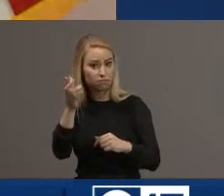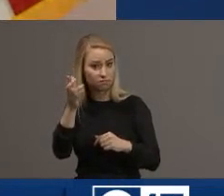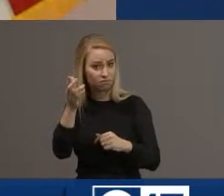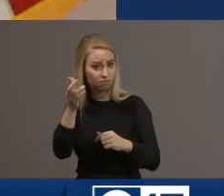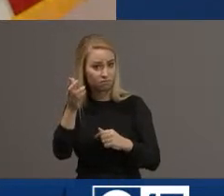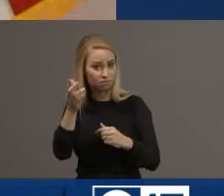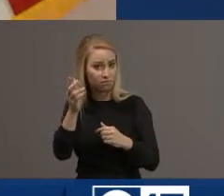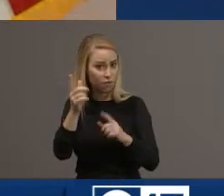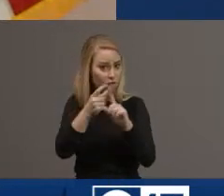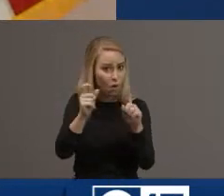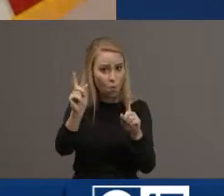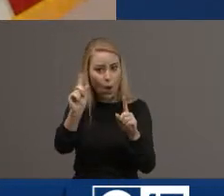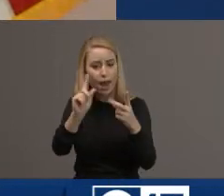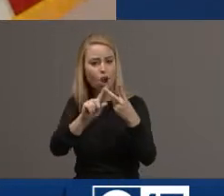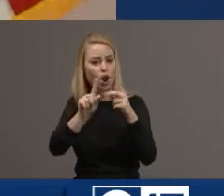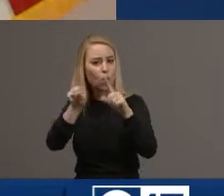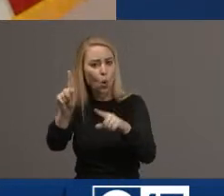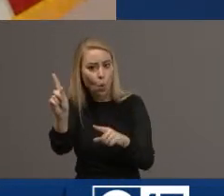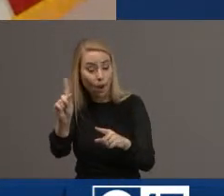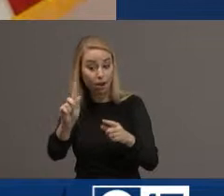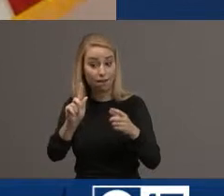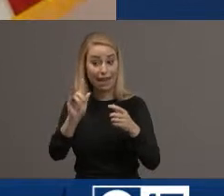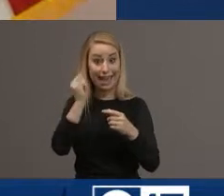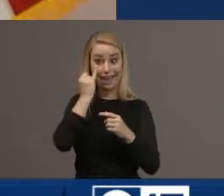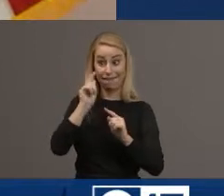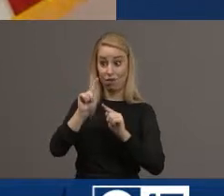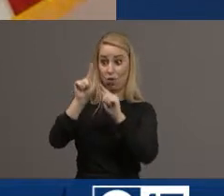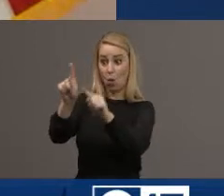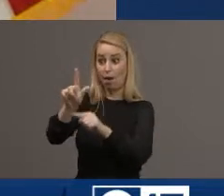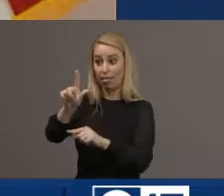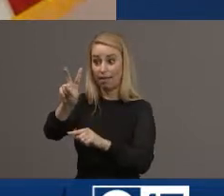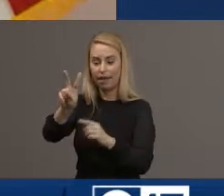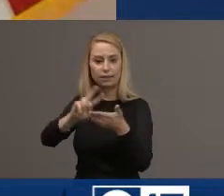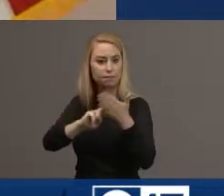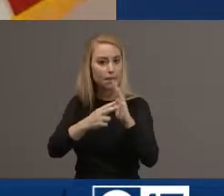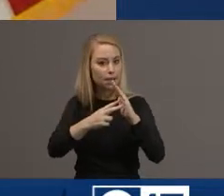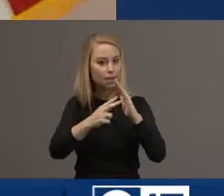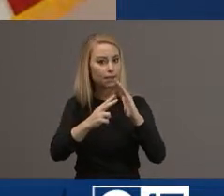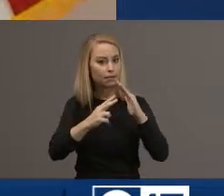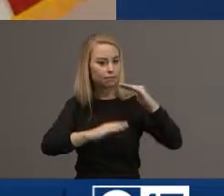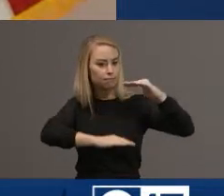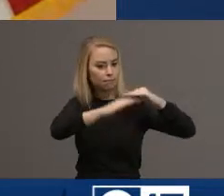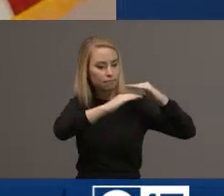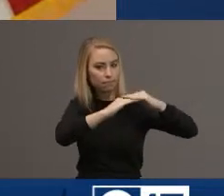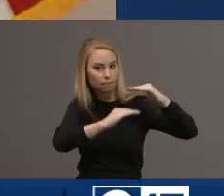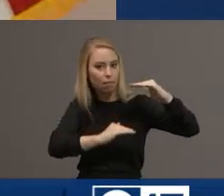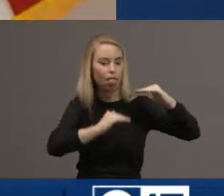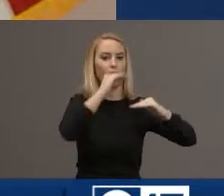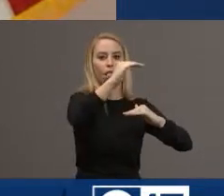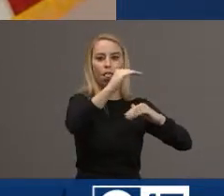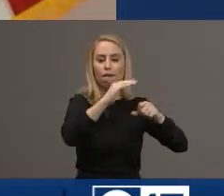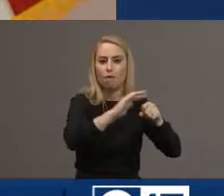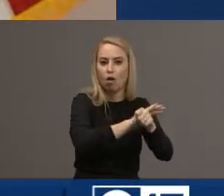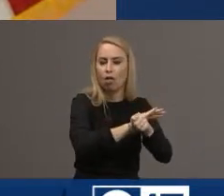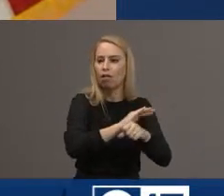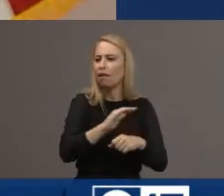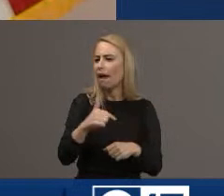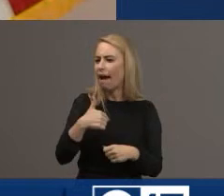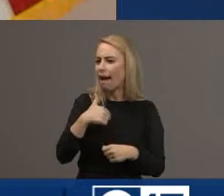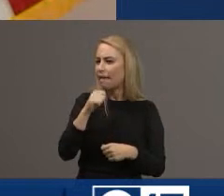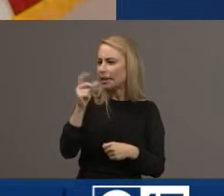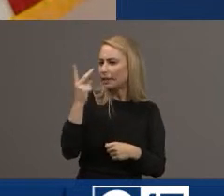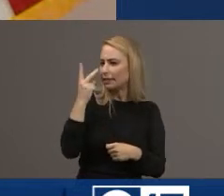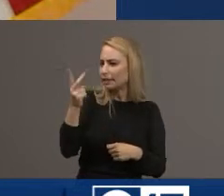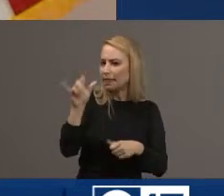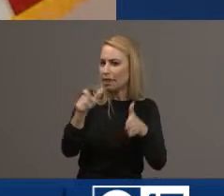that we're at capacity or even passing capacity in certain parts of the state? So I'm not aware of that specific story, and I can go back